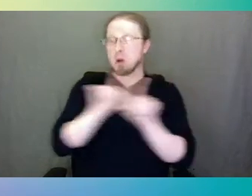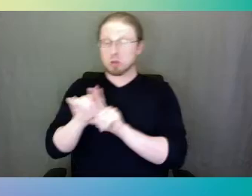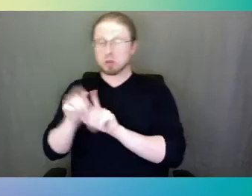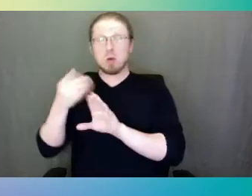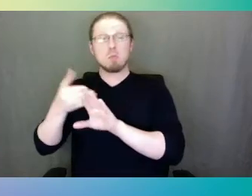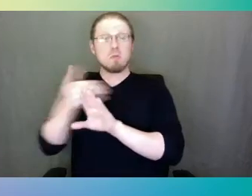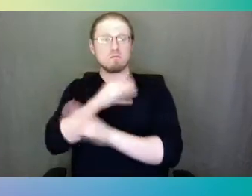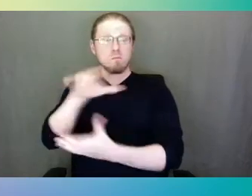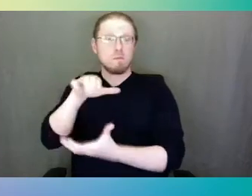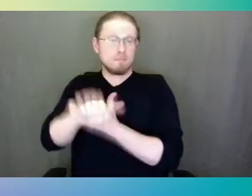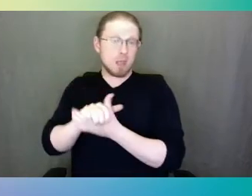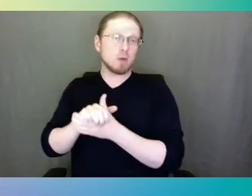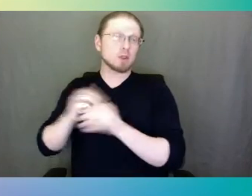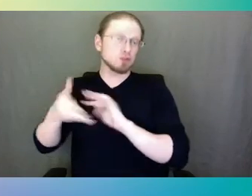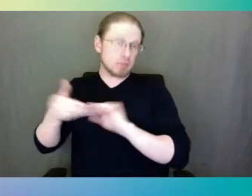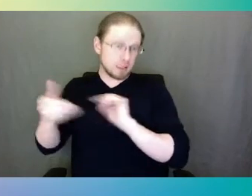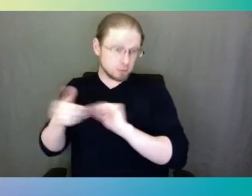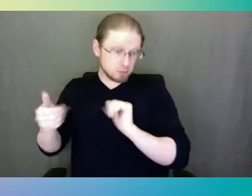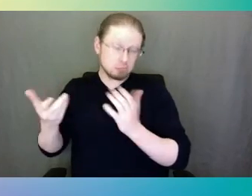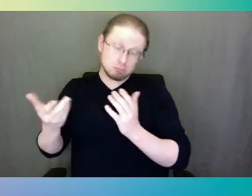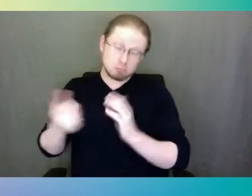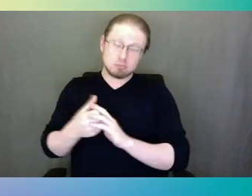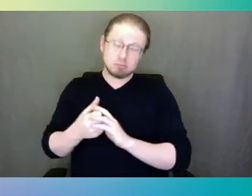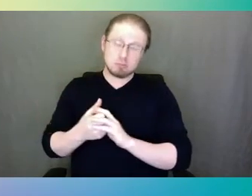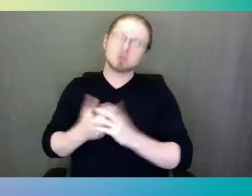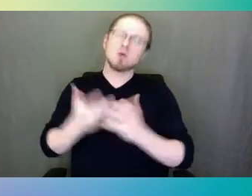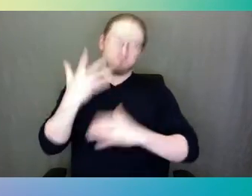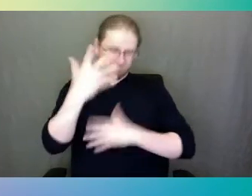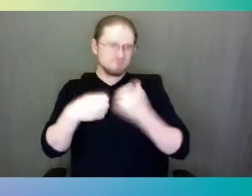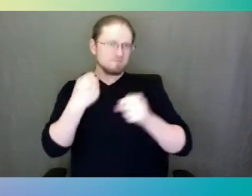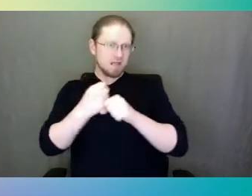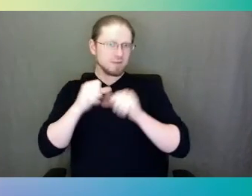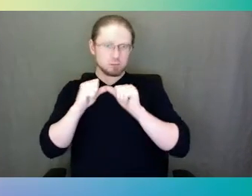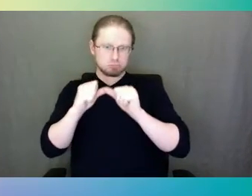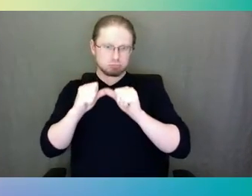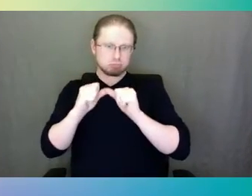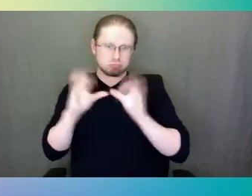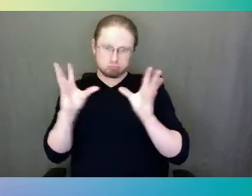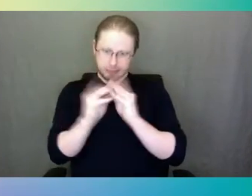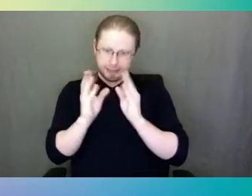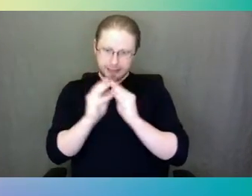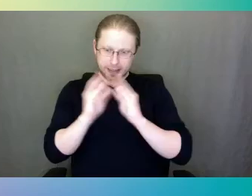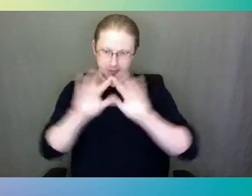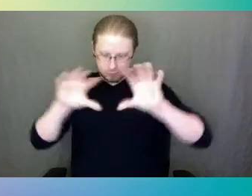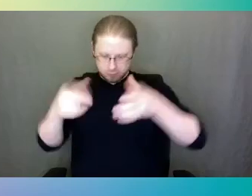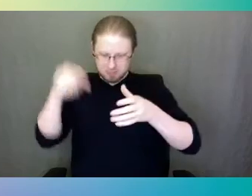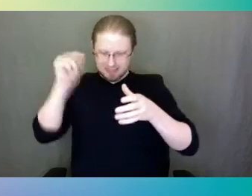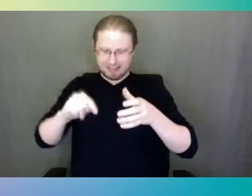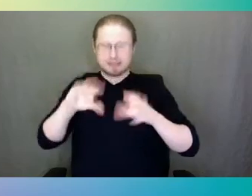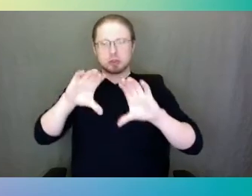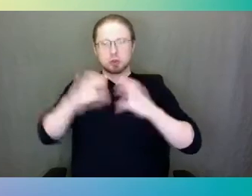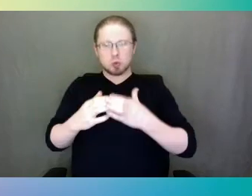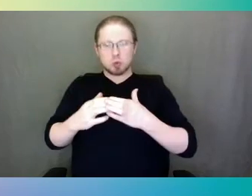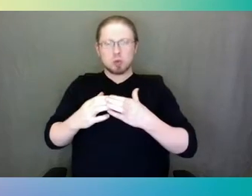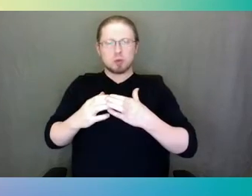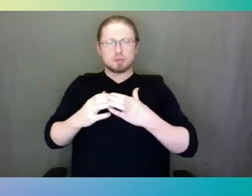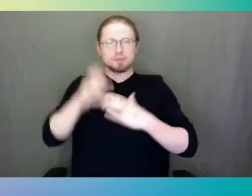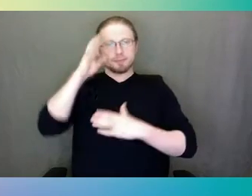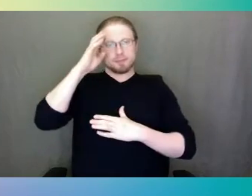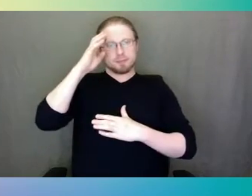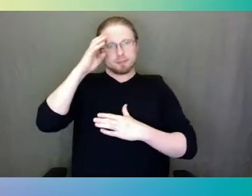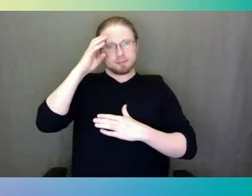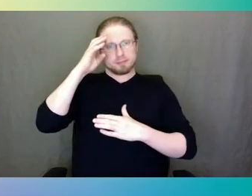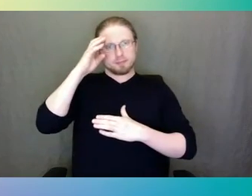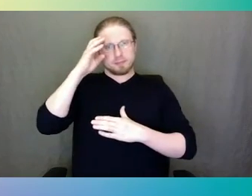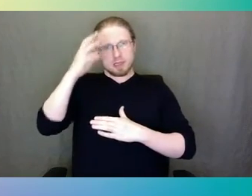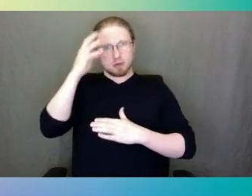did. So after 5 years of convening, they came up with a publication in